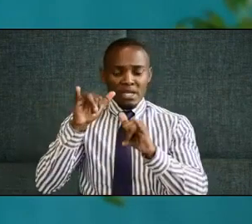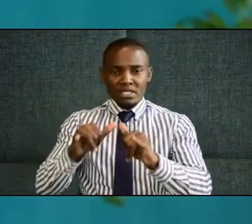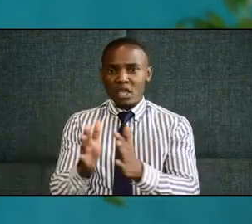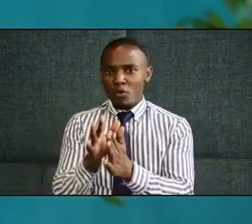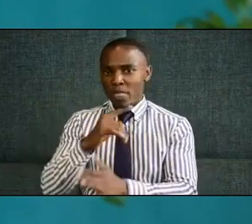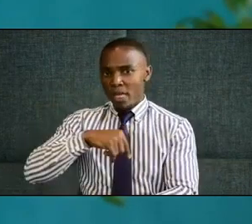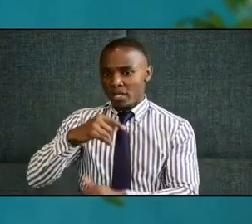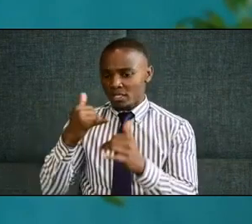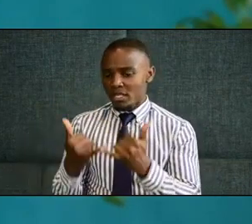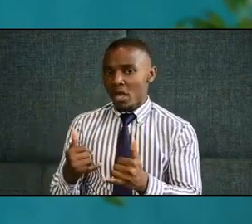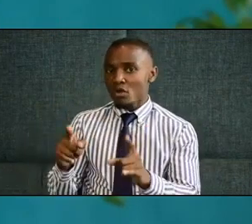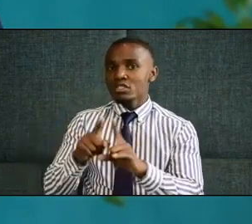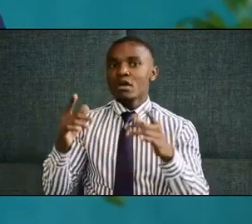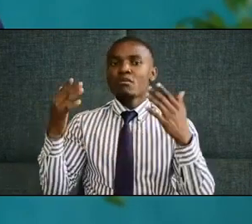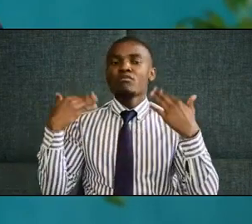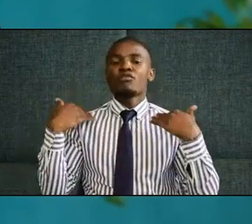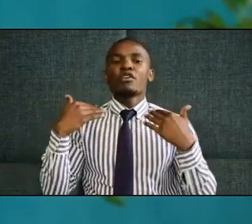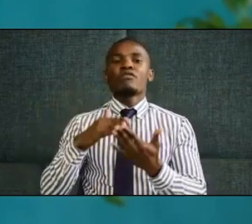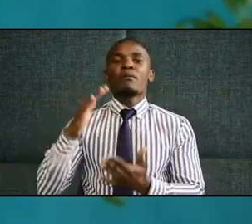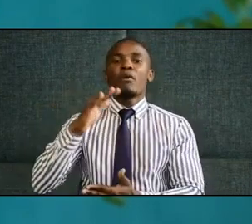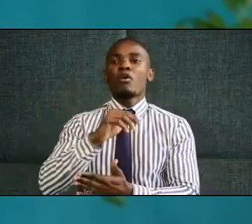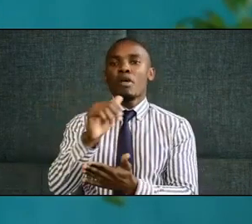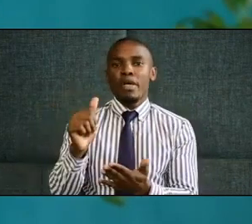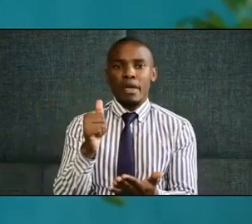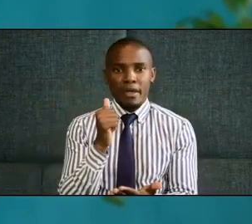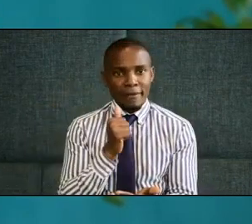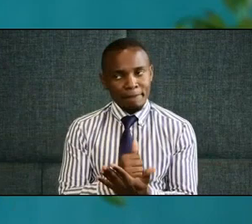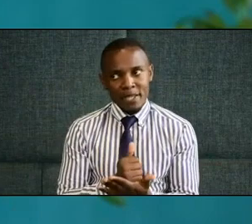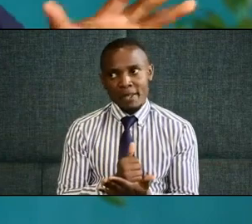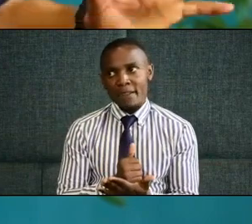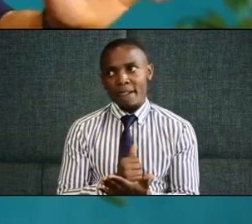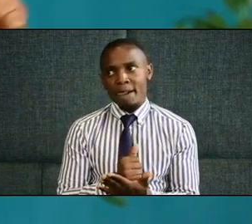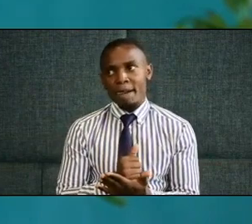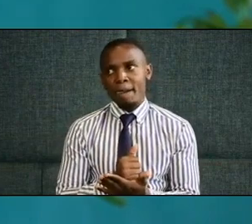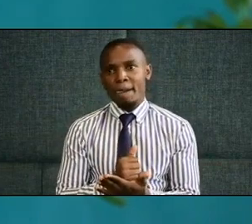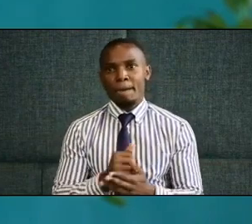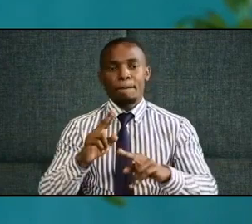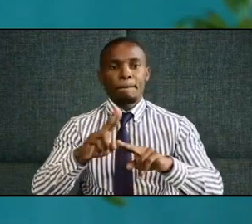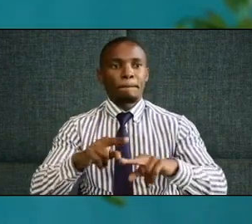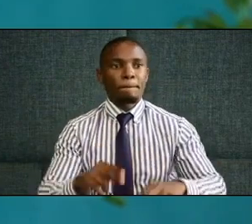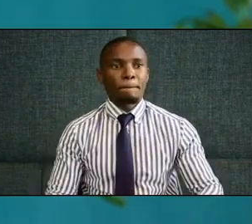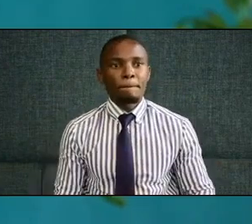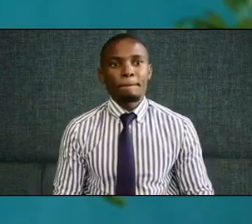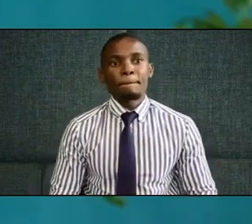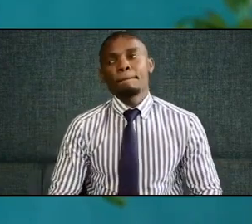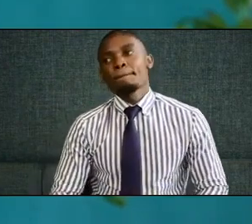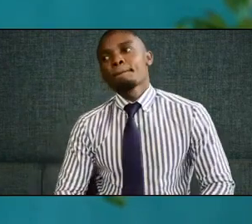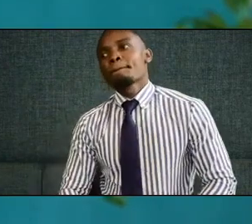now and forevermore. Amen. You can be seated.